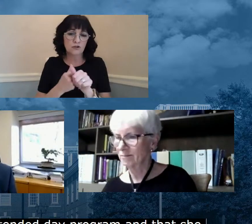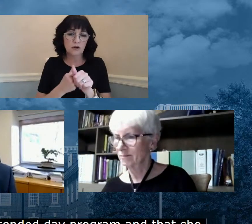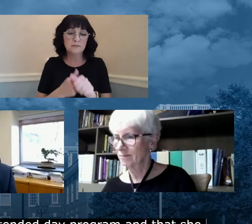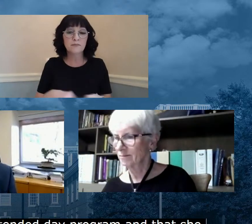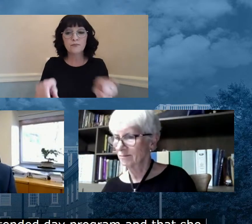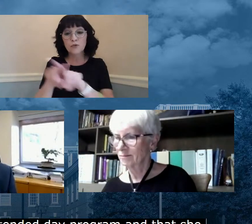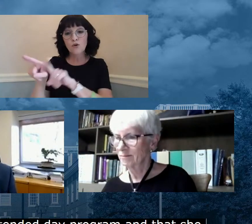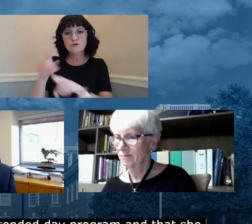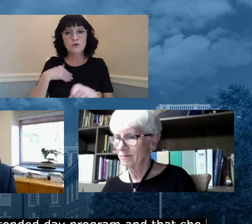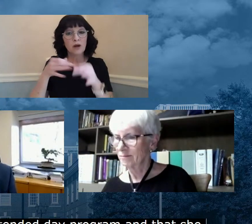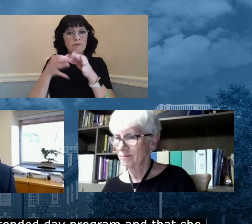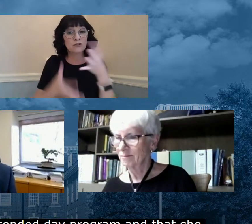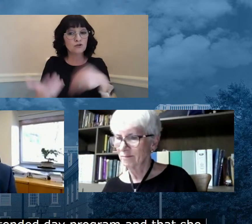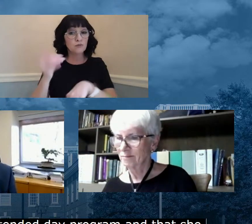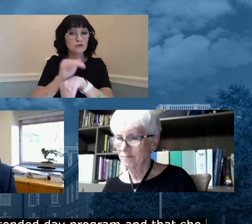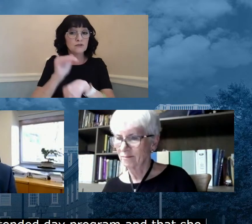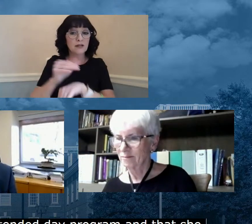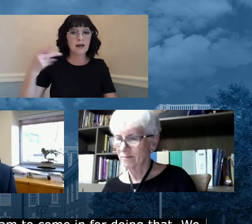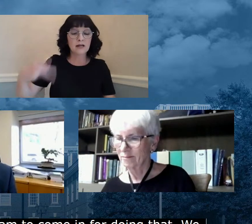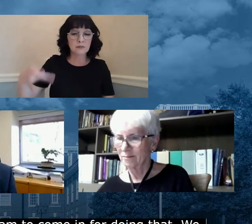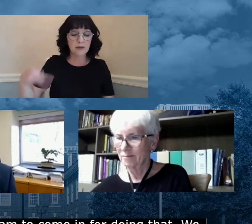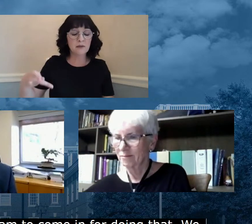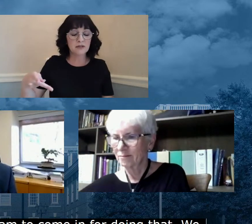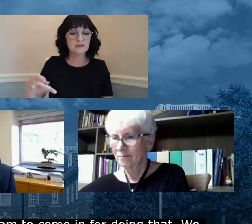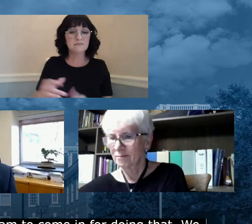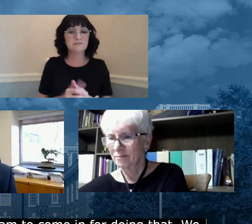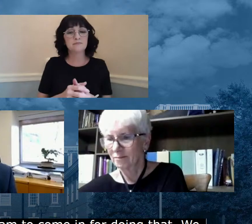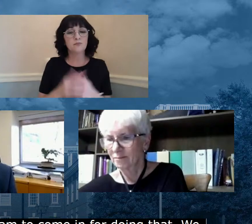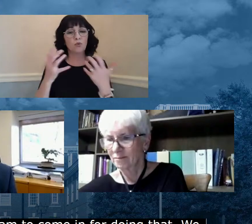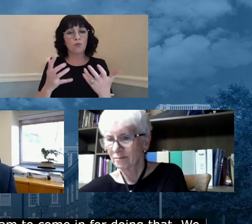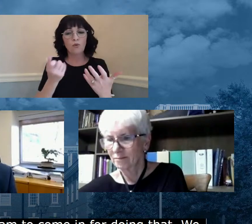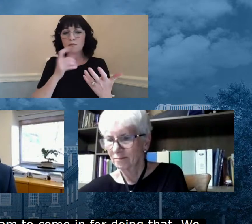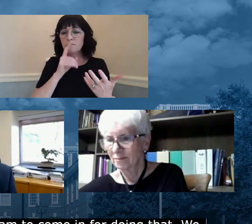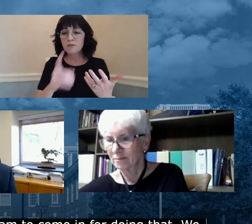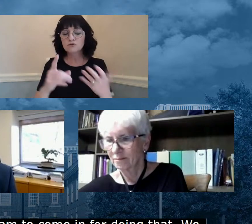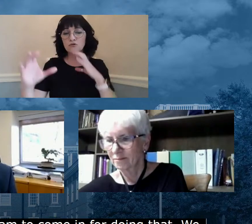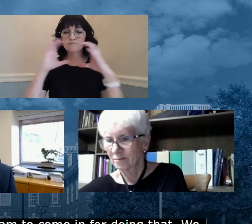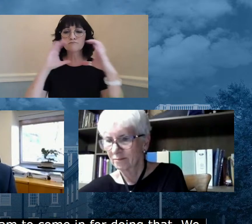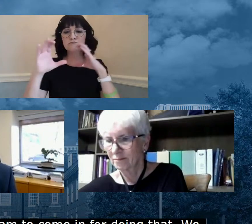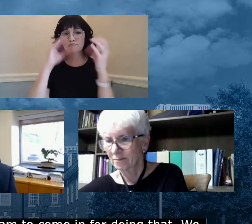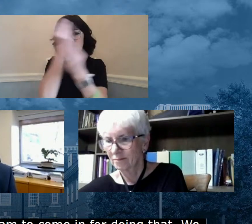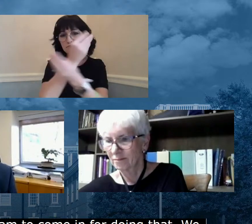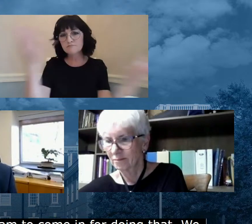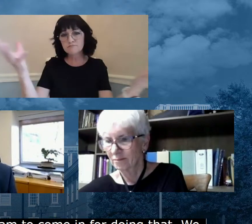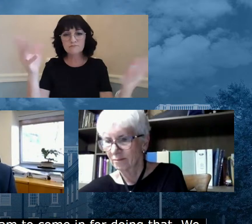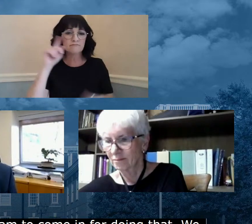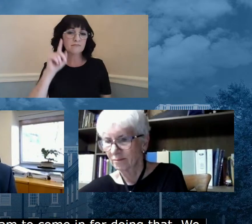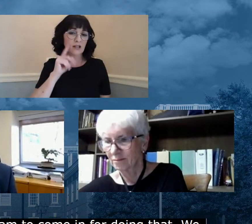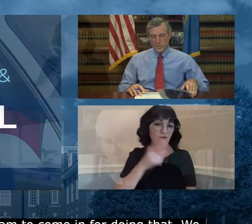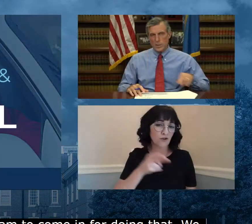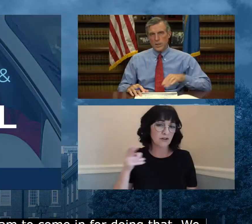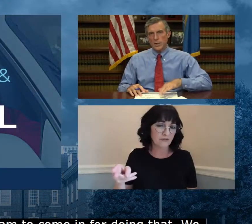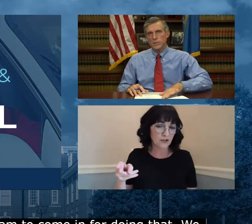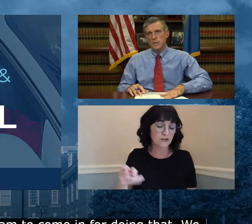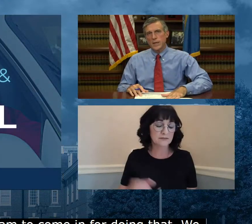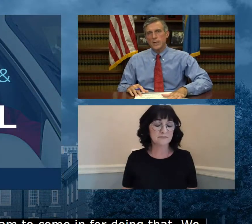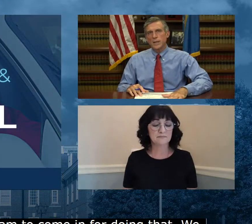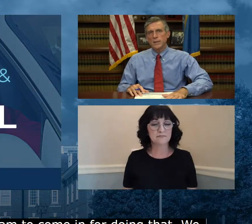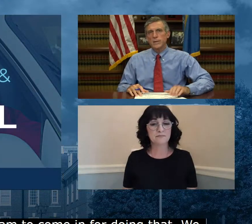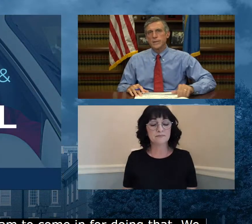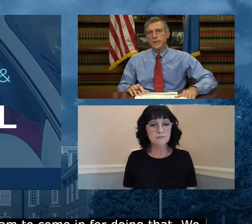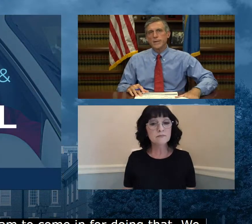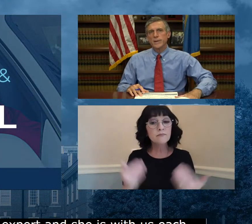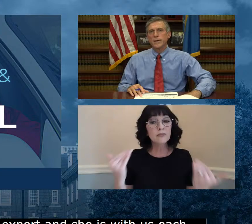for the deaf and hard of hearing, and she is with us each week as well. So why don't we go right to the